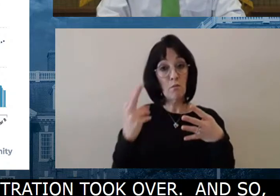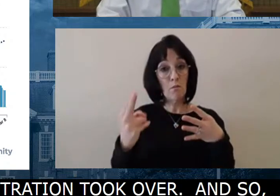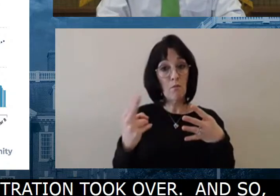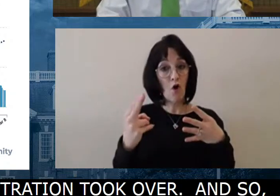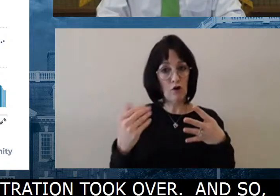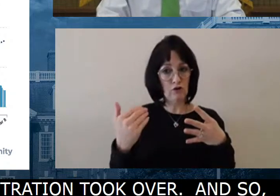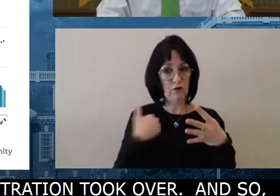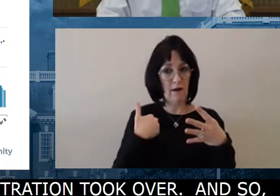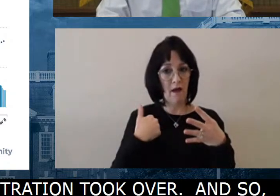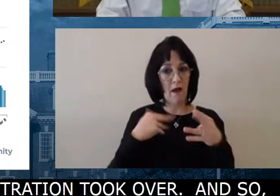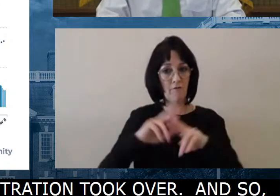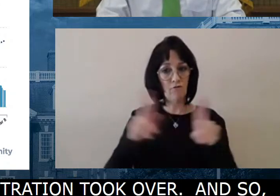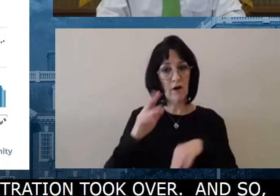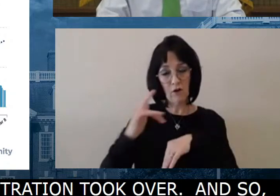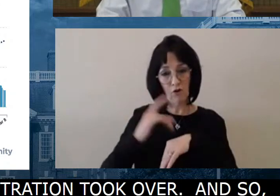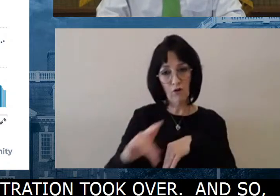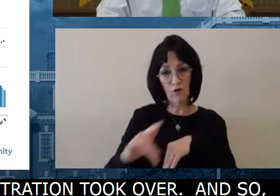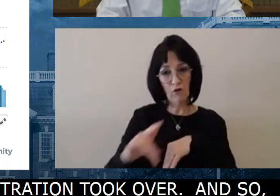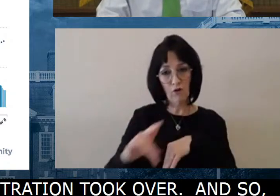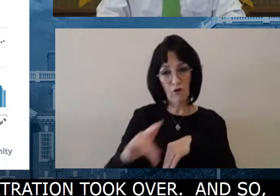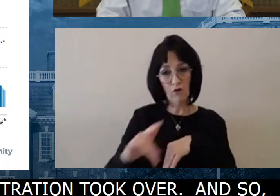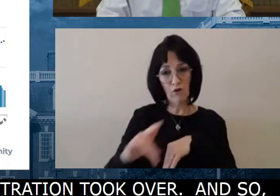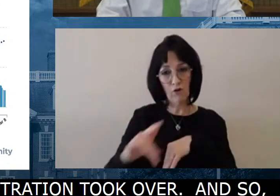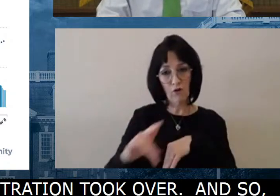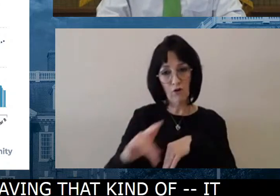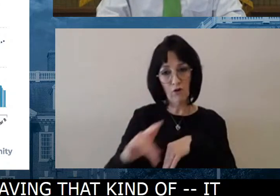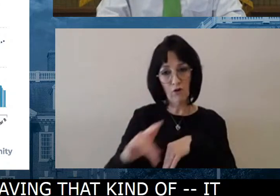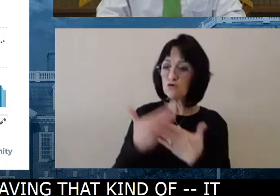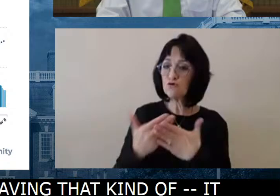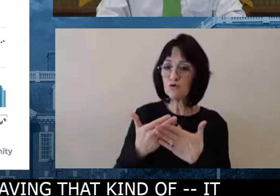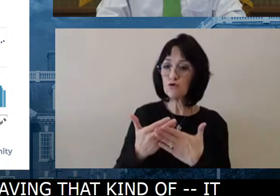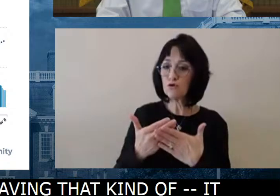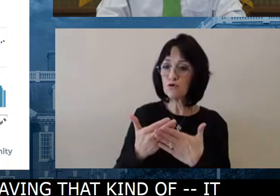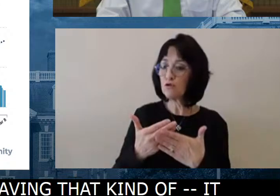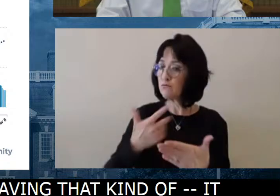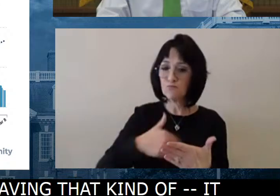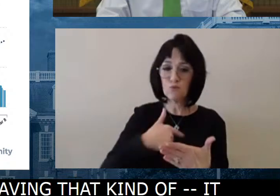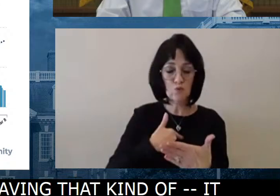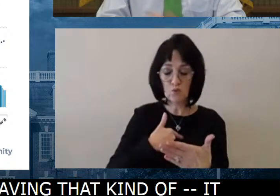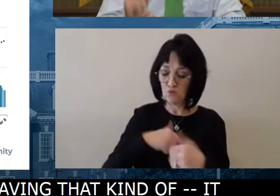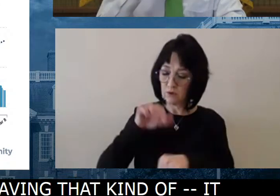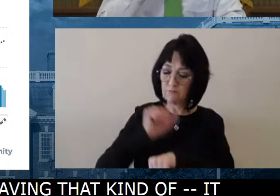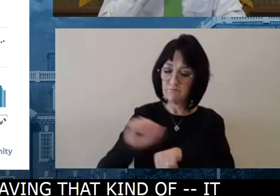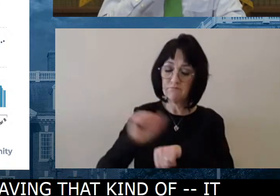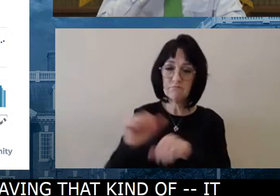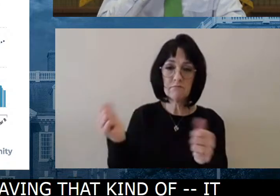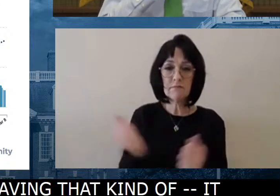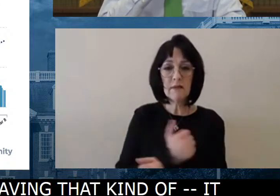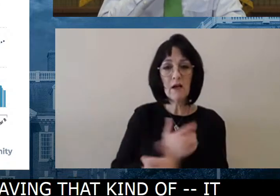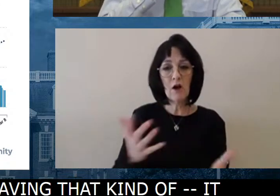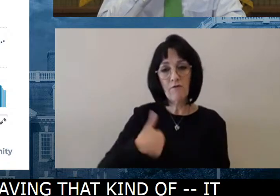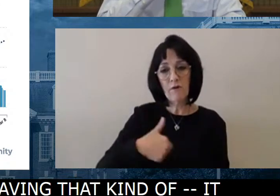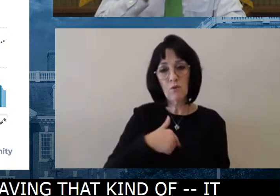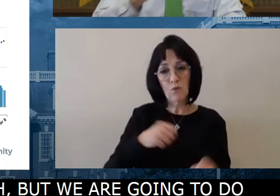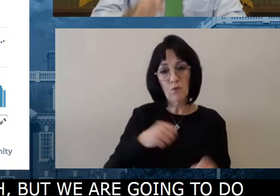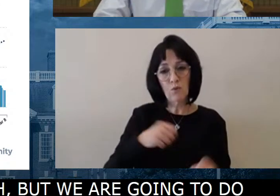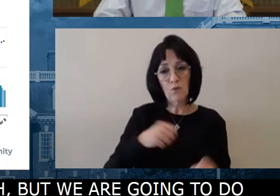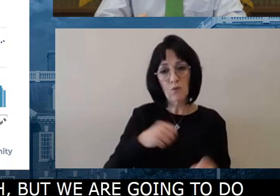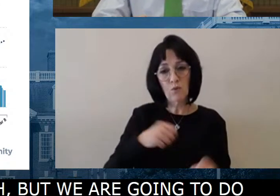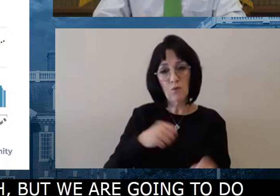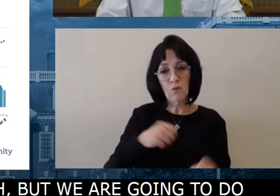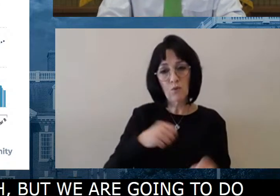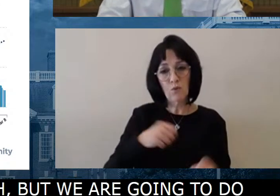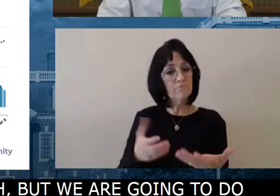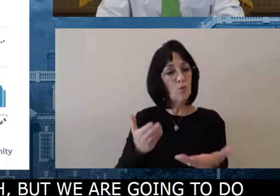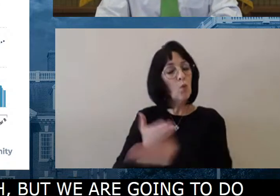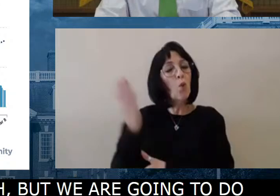bit of a stretch, but we're going to do everything we can with the allocation we get from the federal government. Right now, we're not getting, even with the